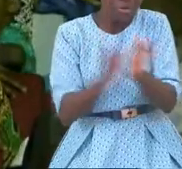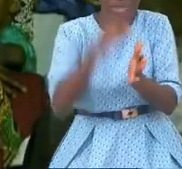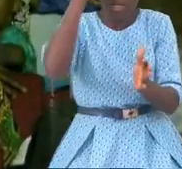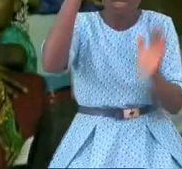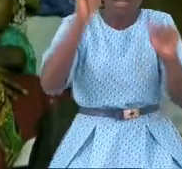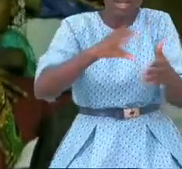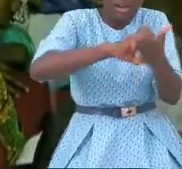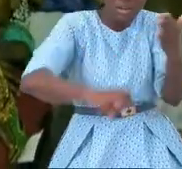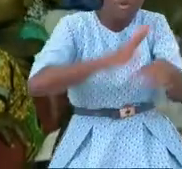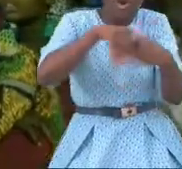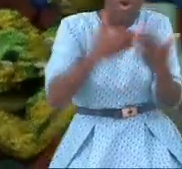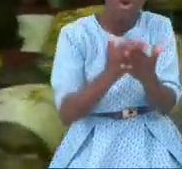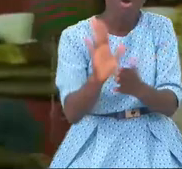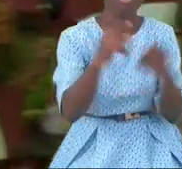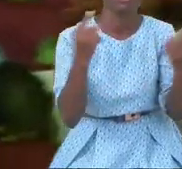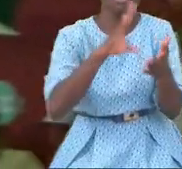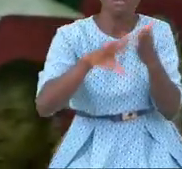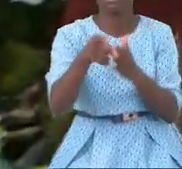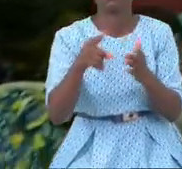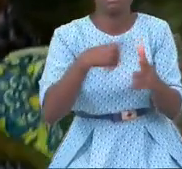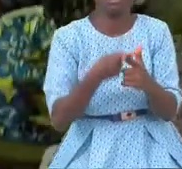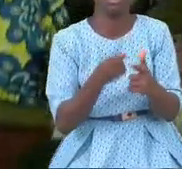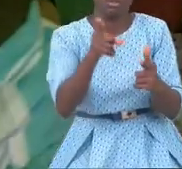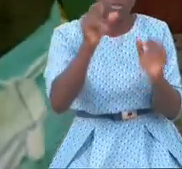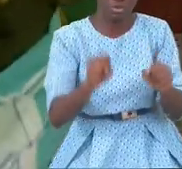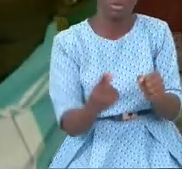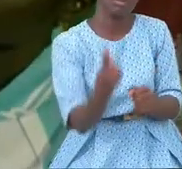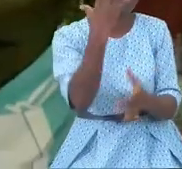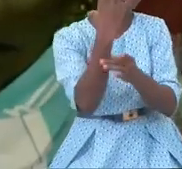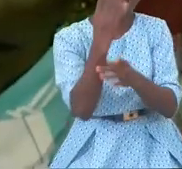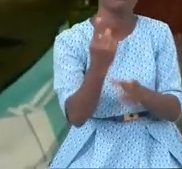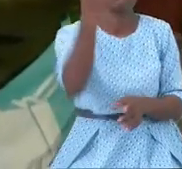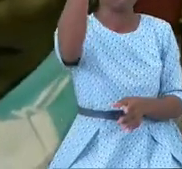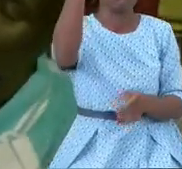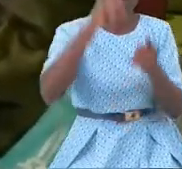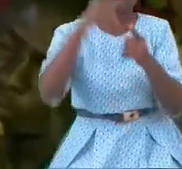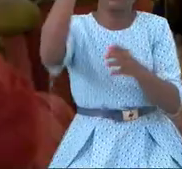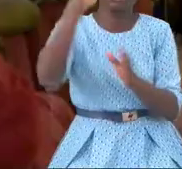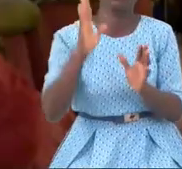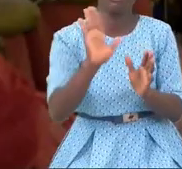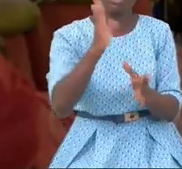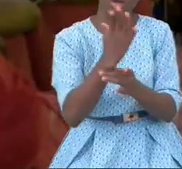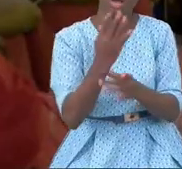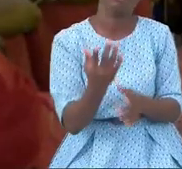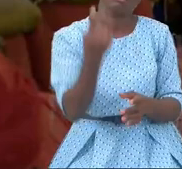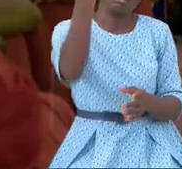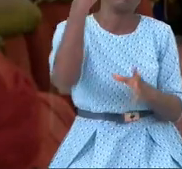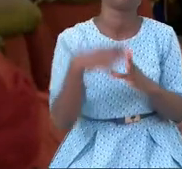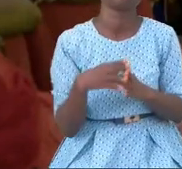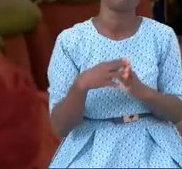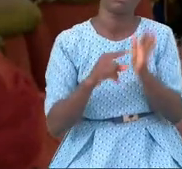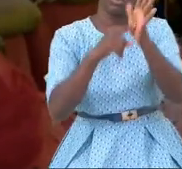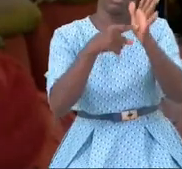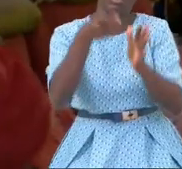bless you there. Thank you very much. God bless you there. The forgiveness of the Lord is coming out. The salvation of the Lord is